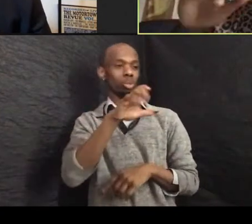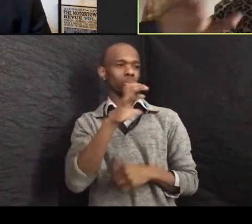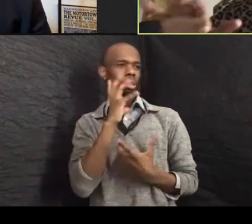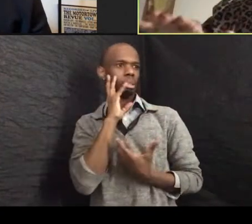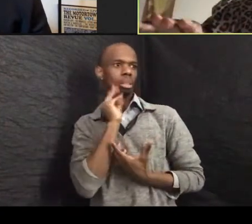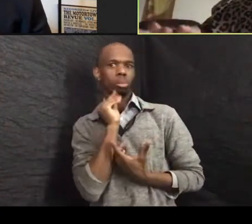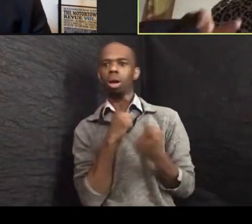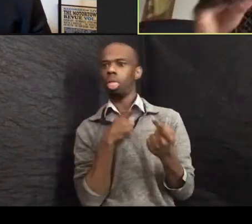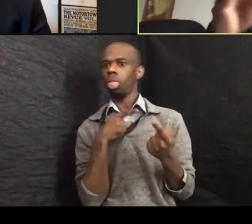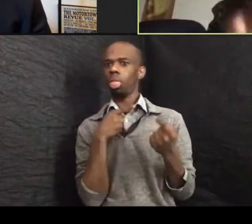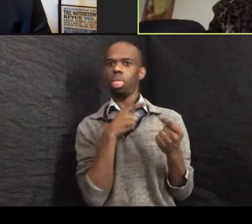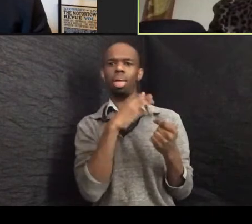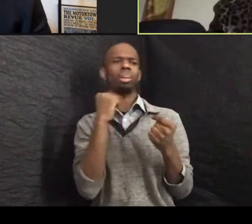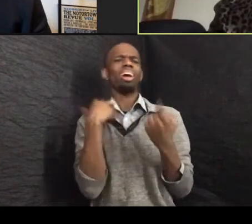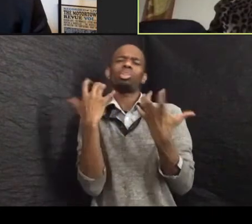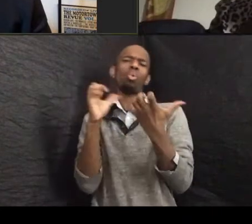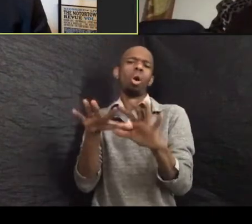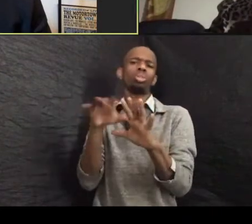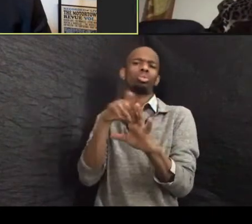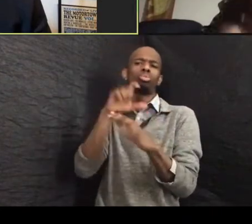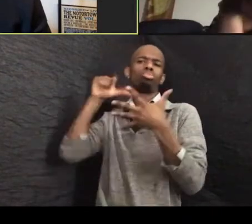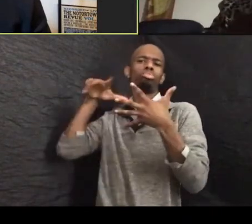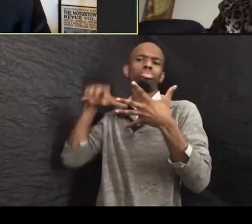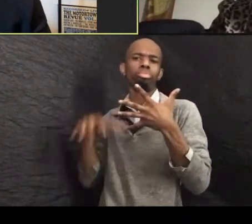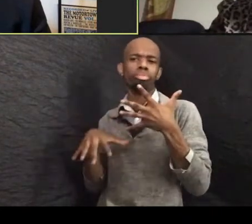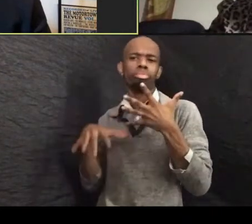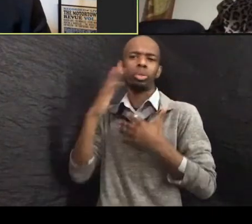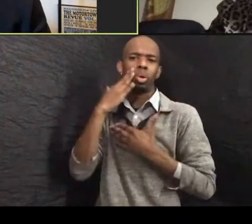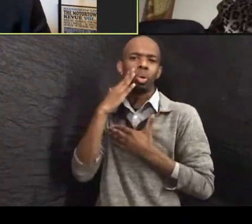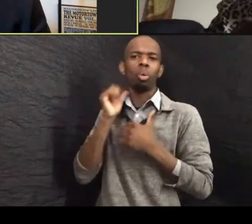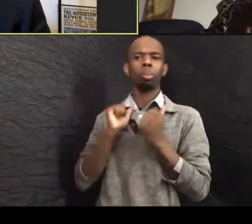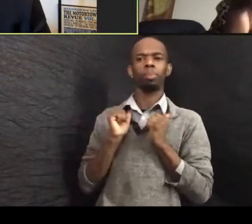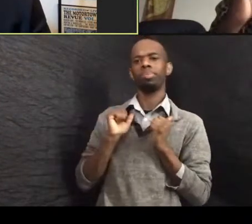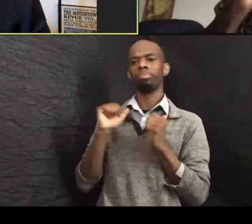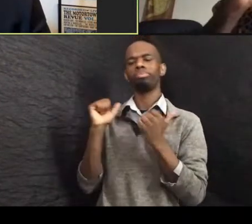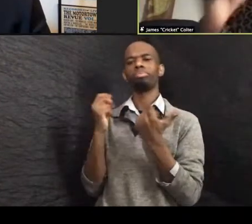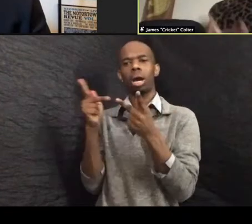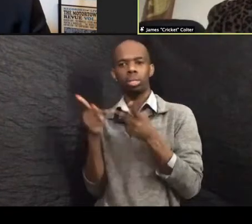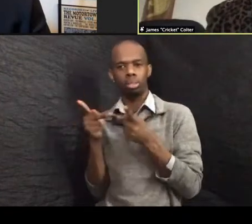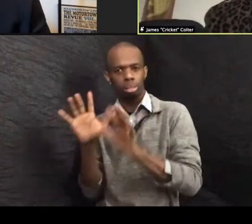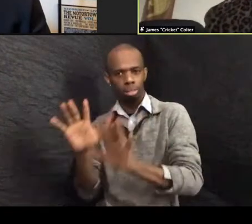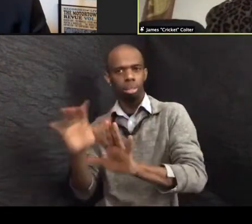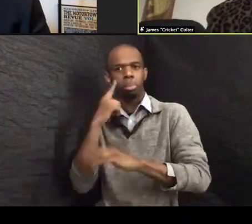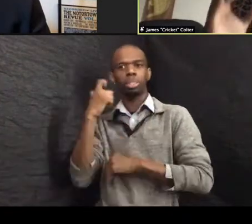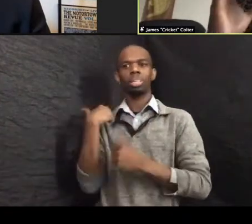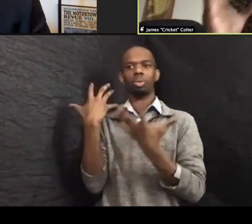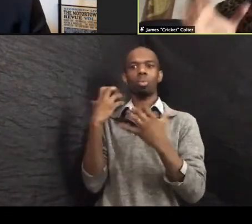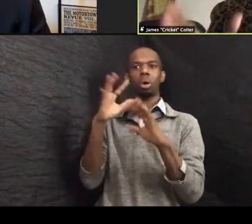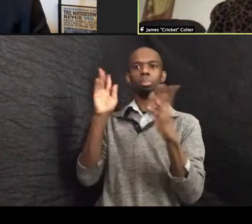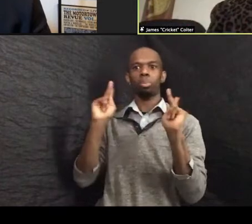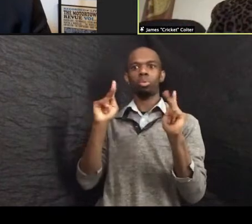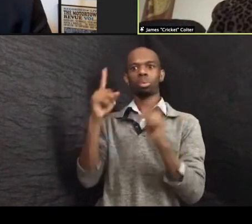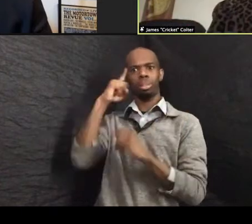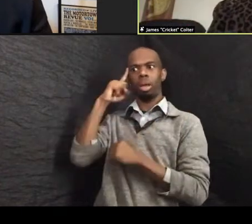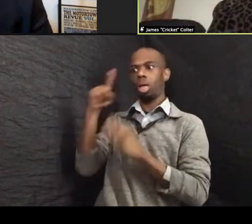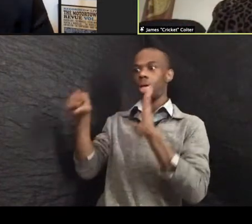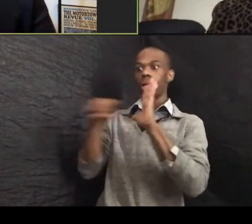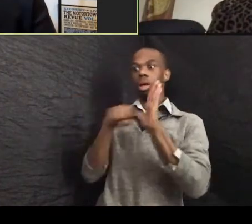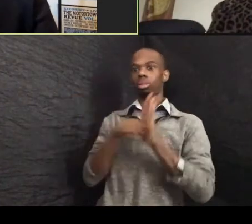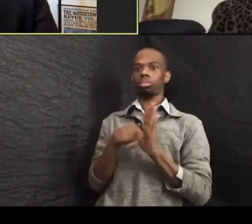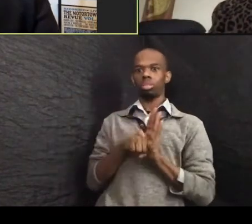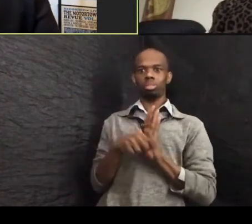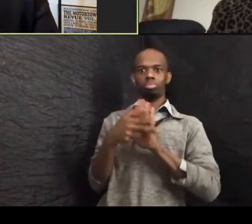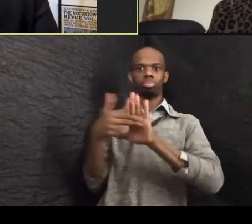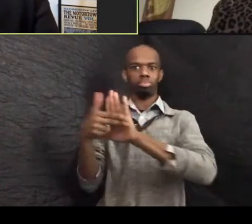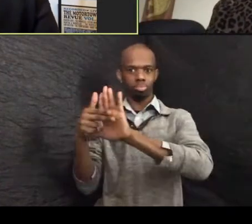bad light, because you nailed it. Got you. When you said it's not intentional. They just don't know. Right. It's not,